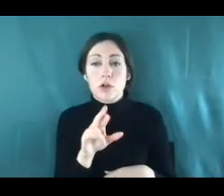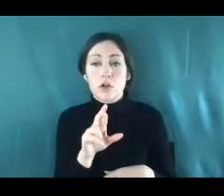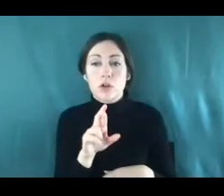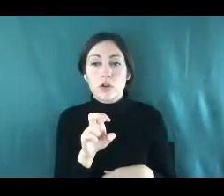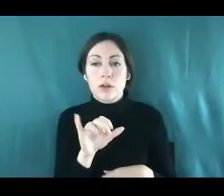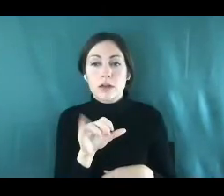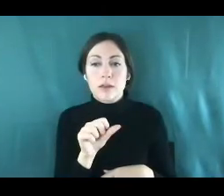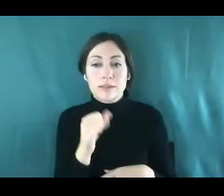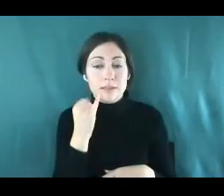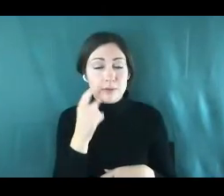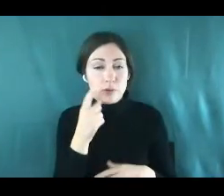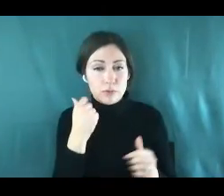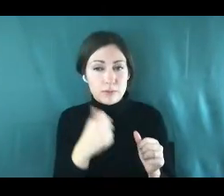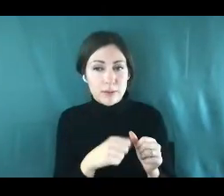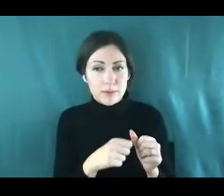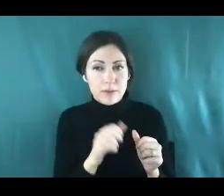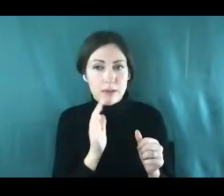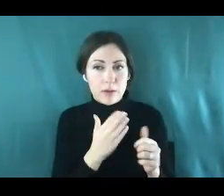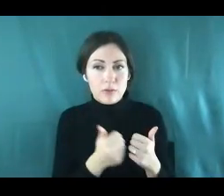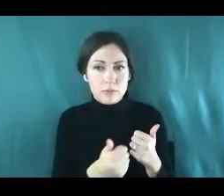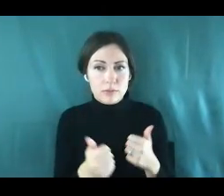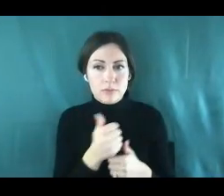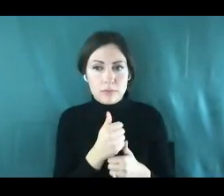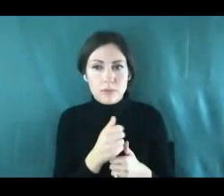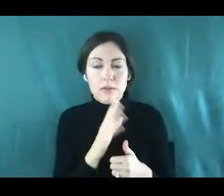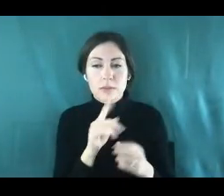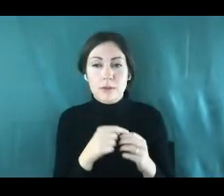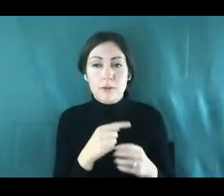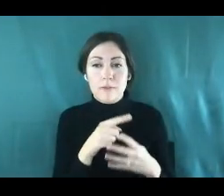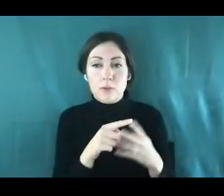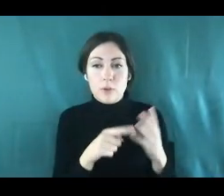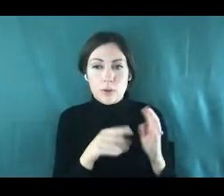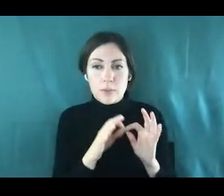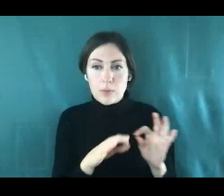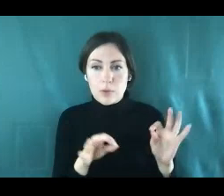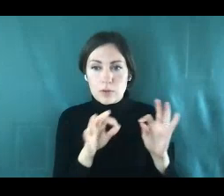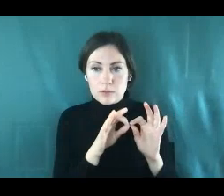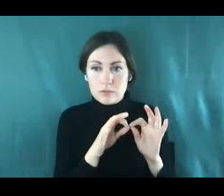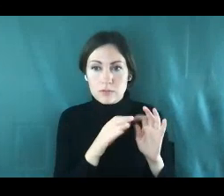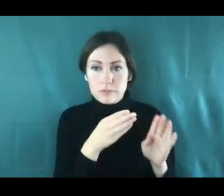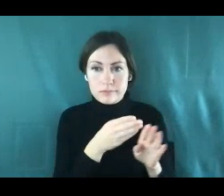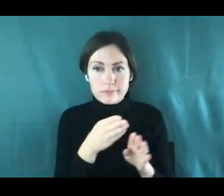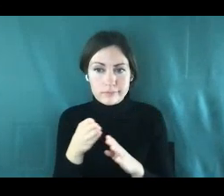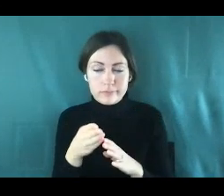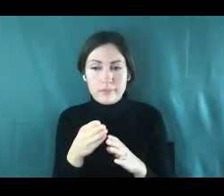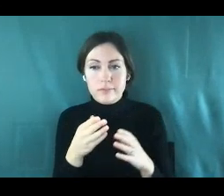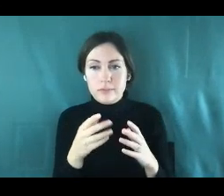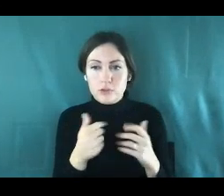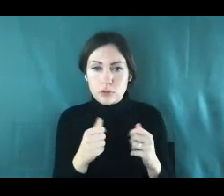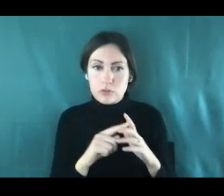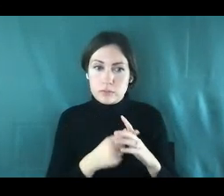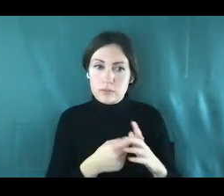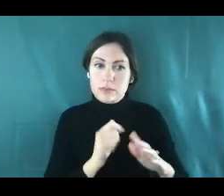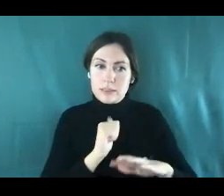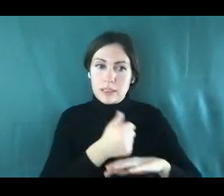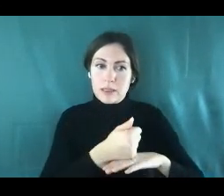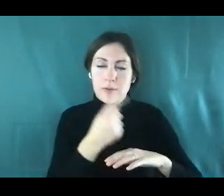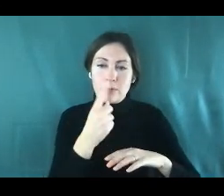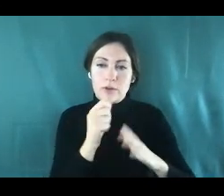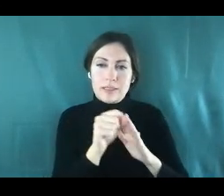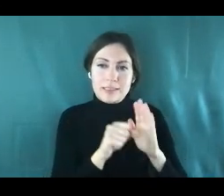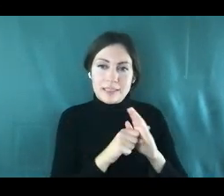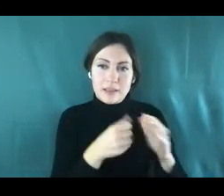recall, our chair kind of outlined the 4 key initiatives that are going to be part of the state's award And